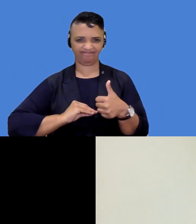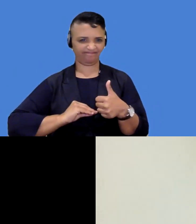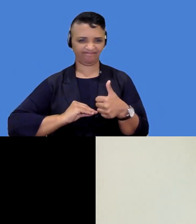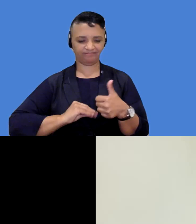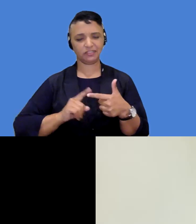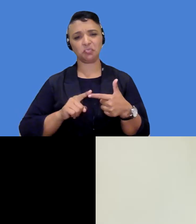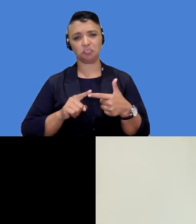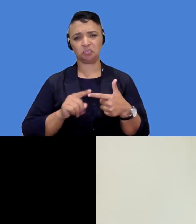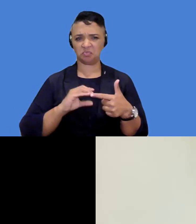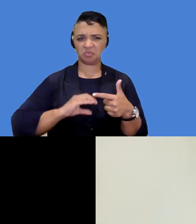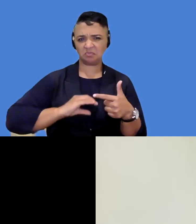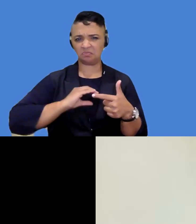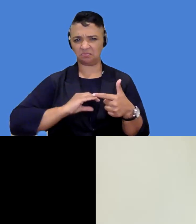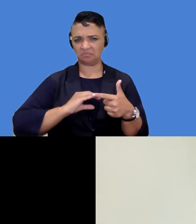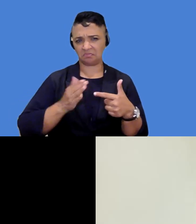somewhat confident,